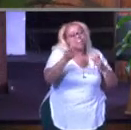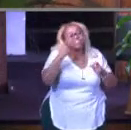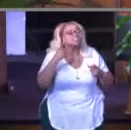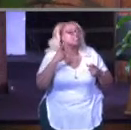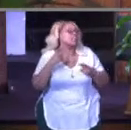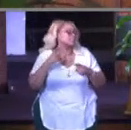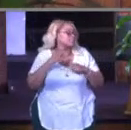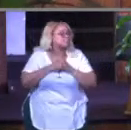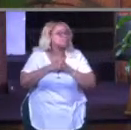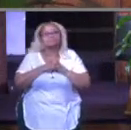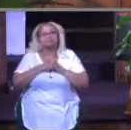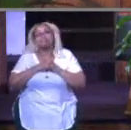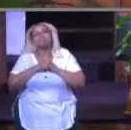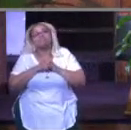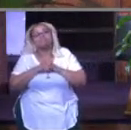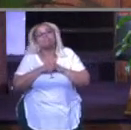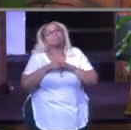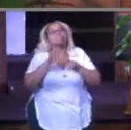understand.